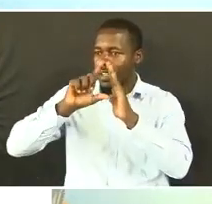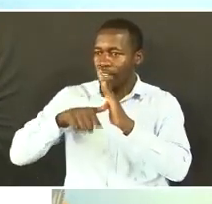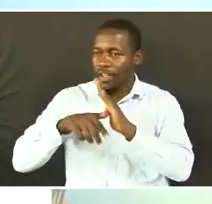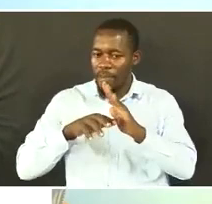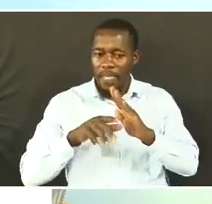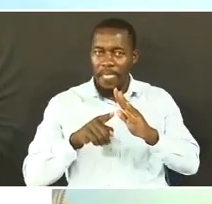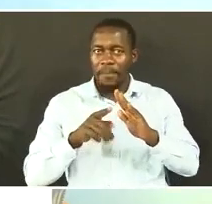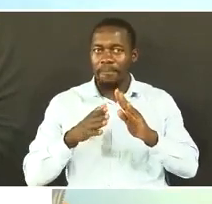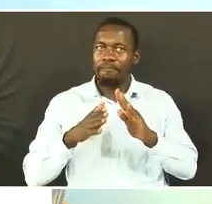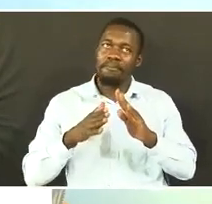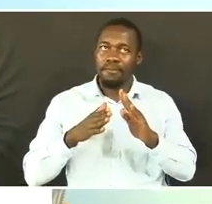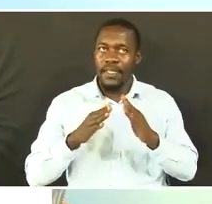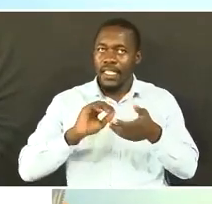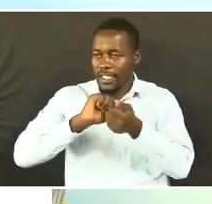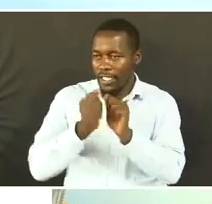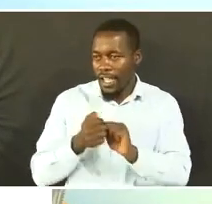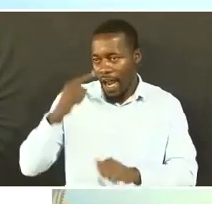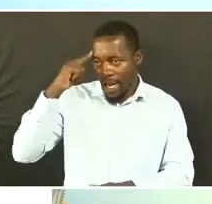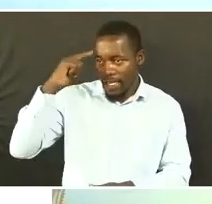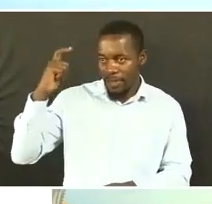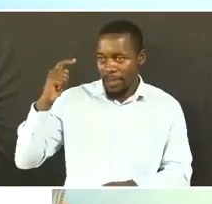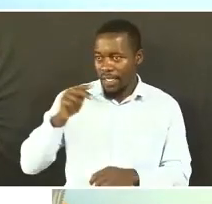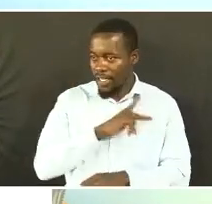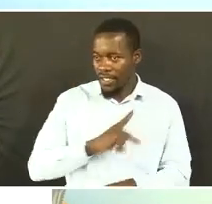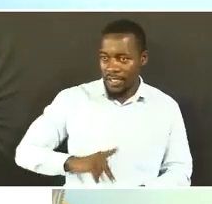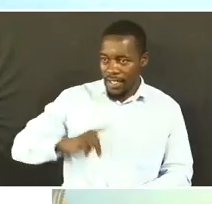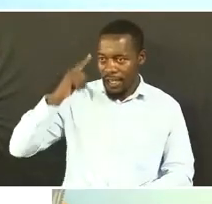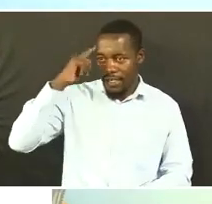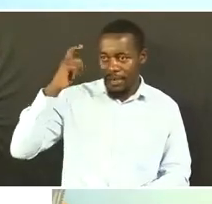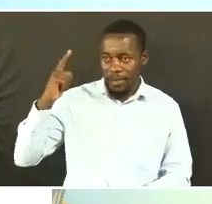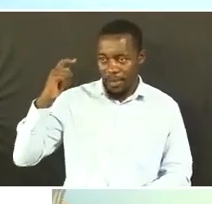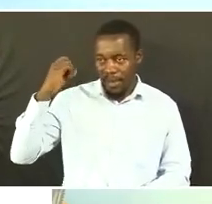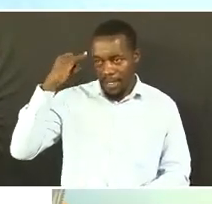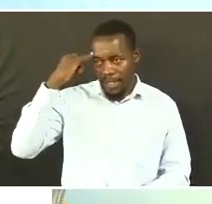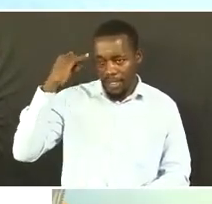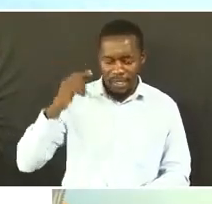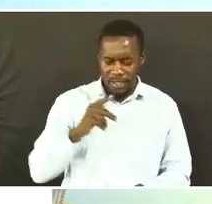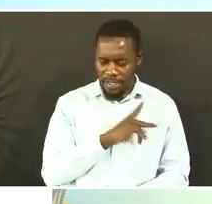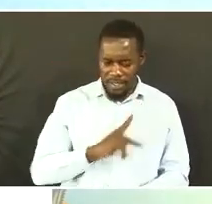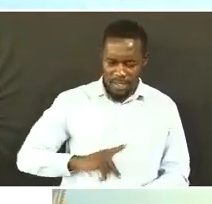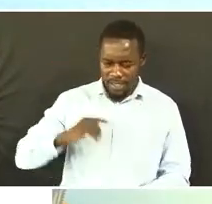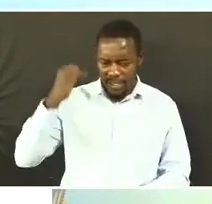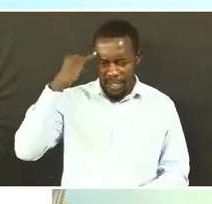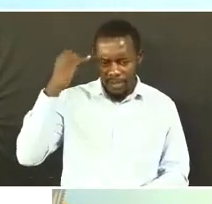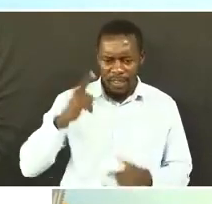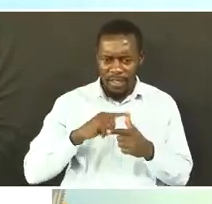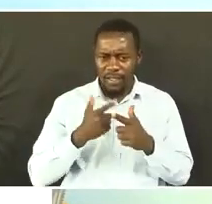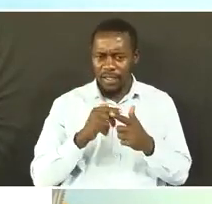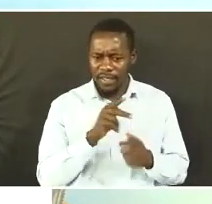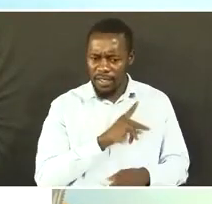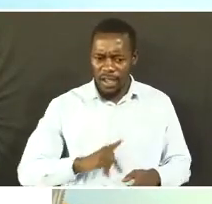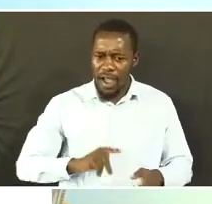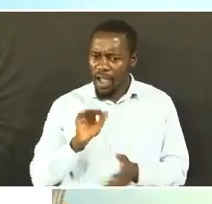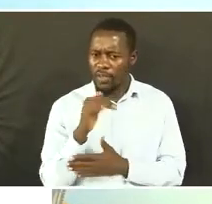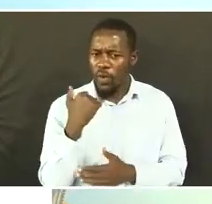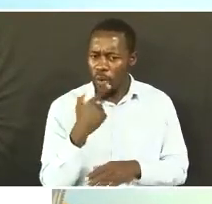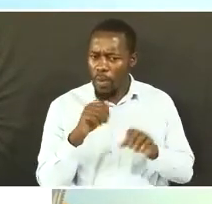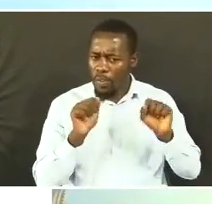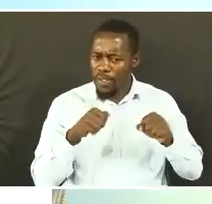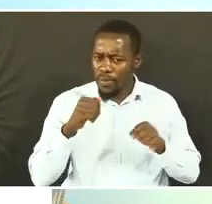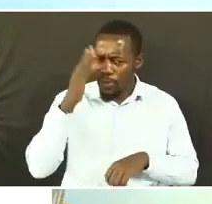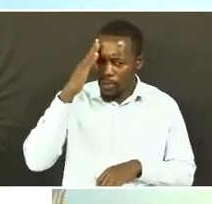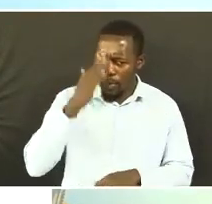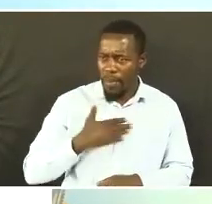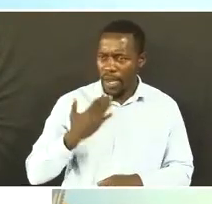gods. Our God whom we serve is able to deliver us from the burning and fiery furnace. Standing